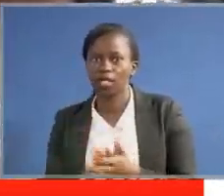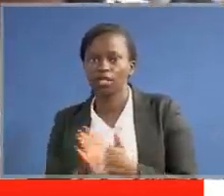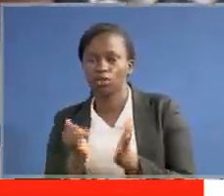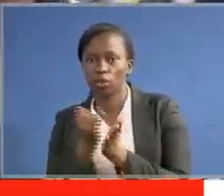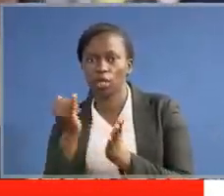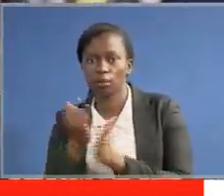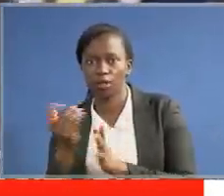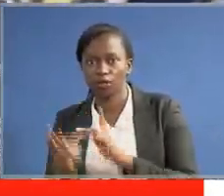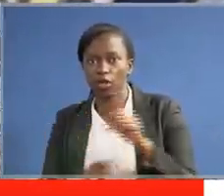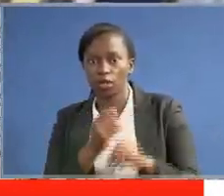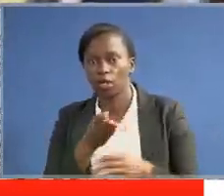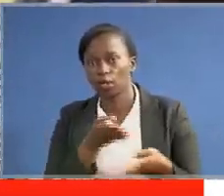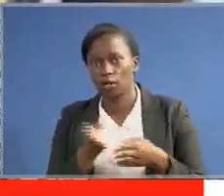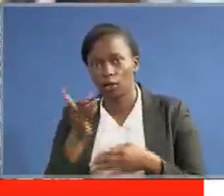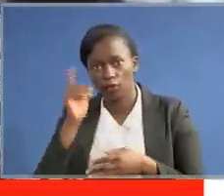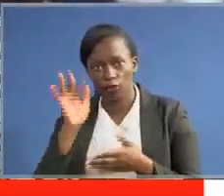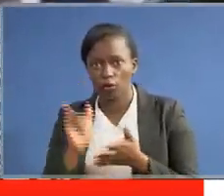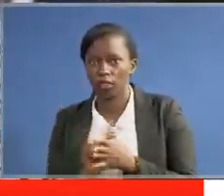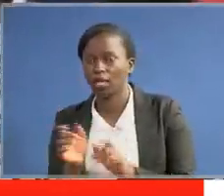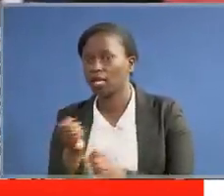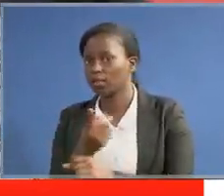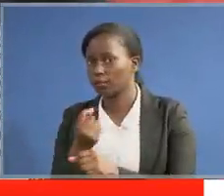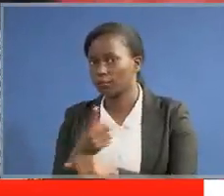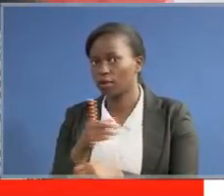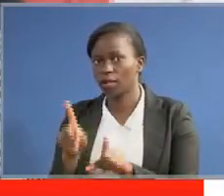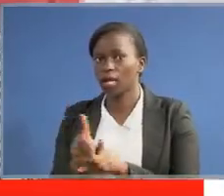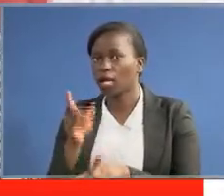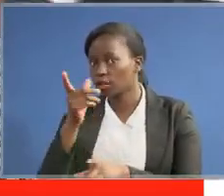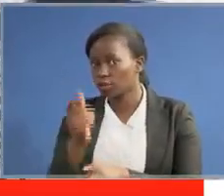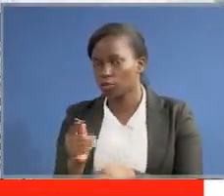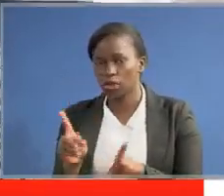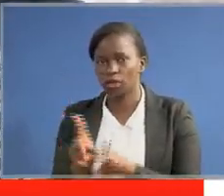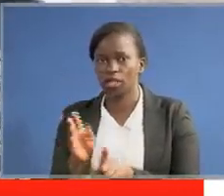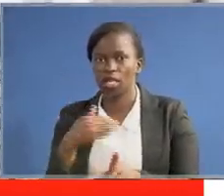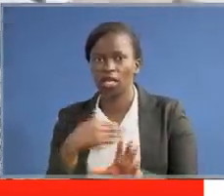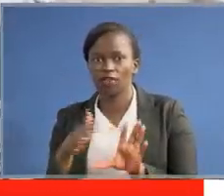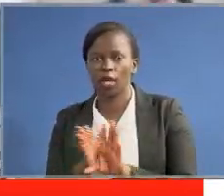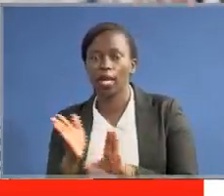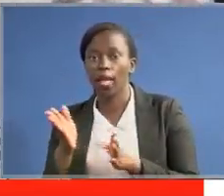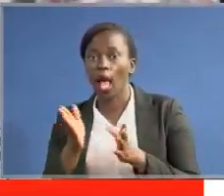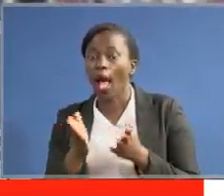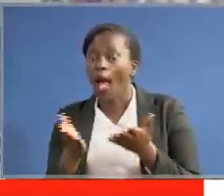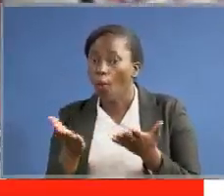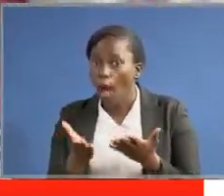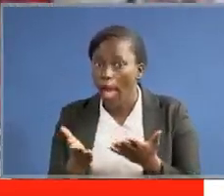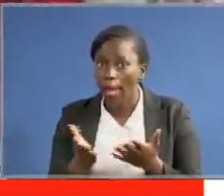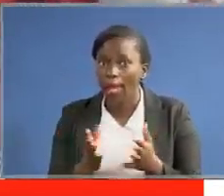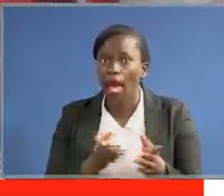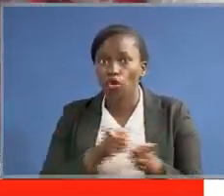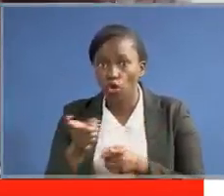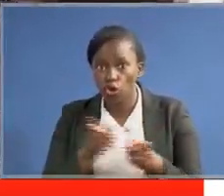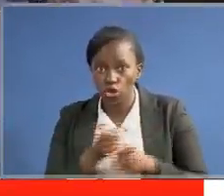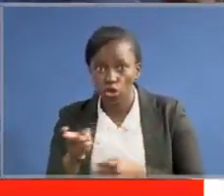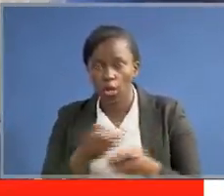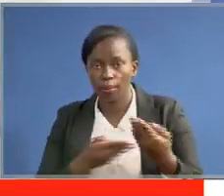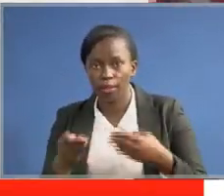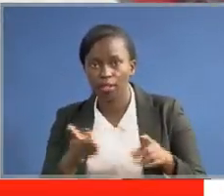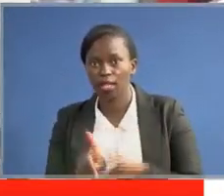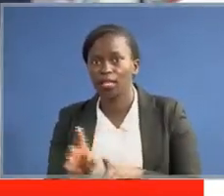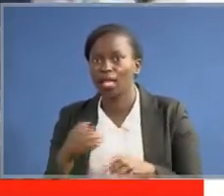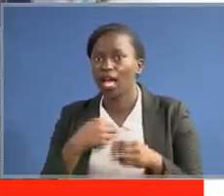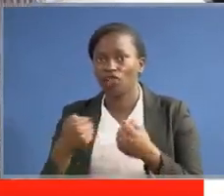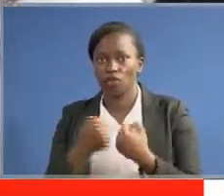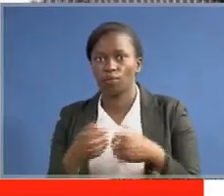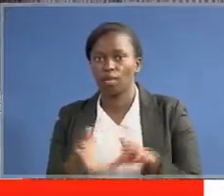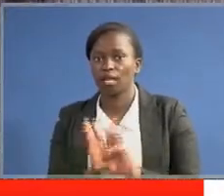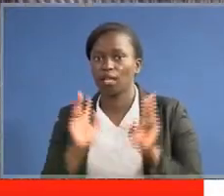trading opportunities for many, small and medium-sized business operators by giving them a competitive edge in